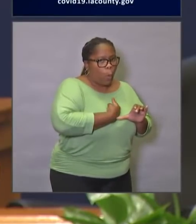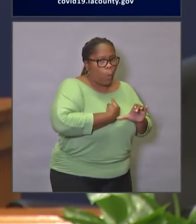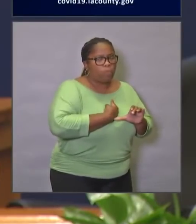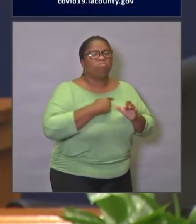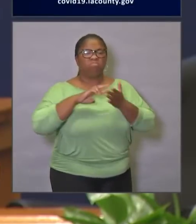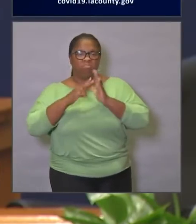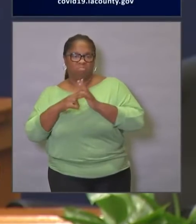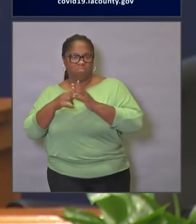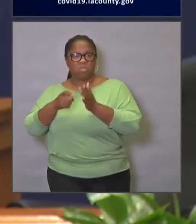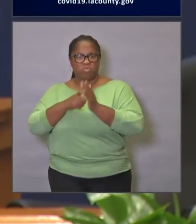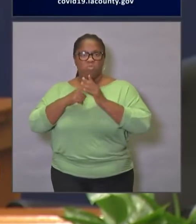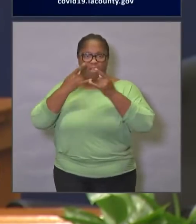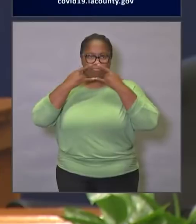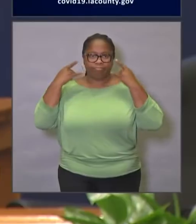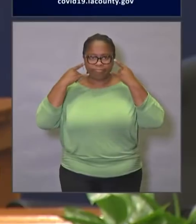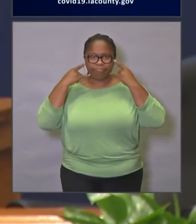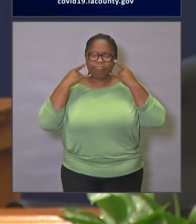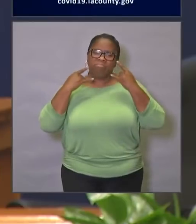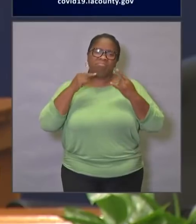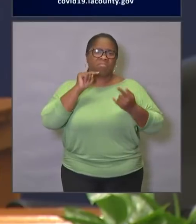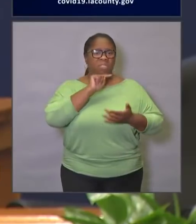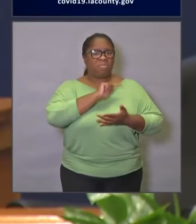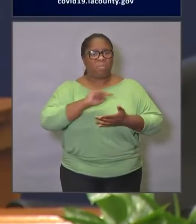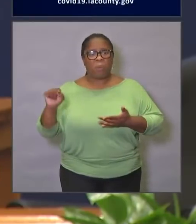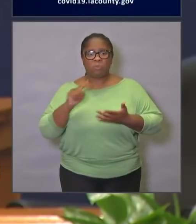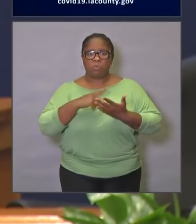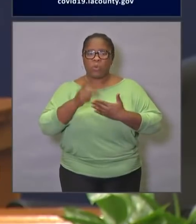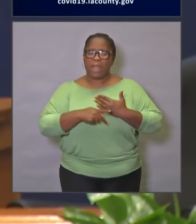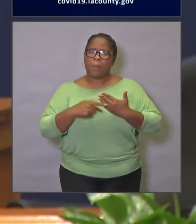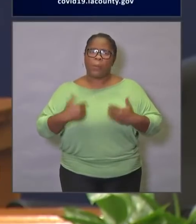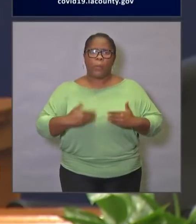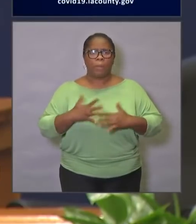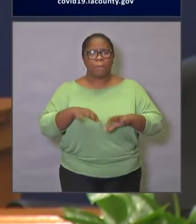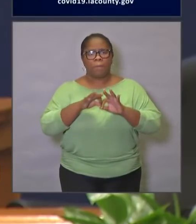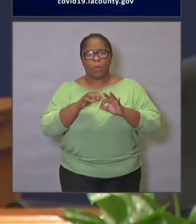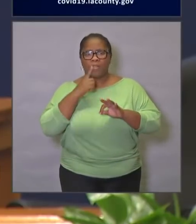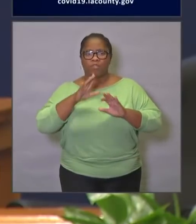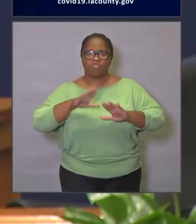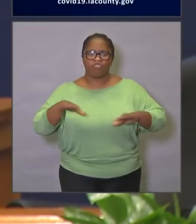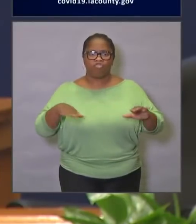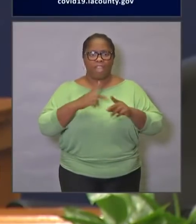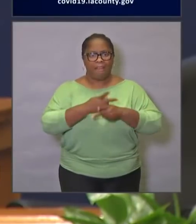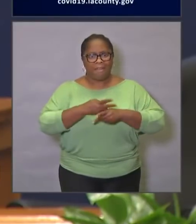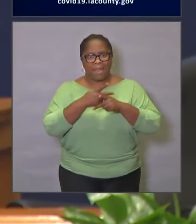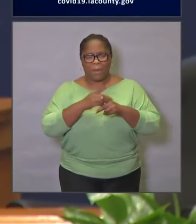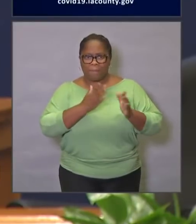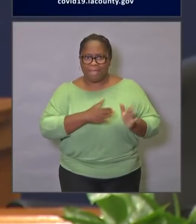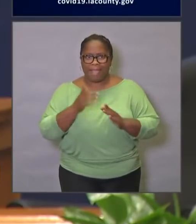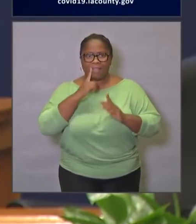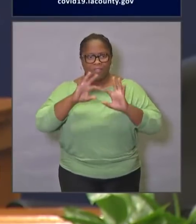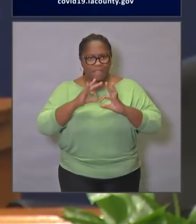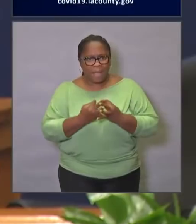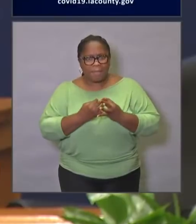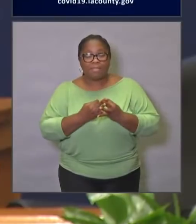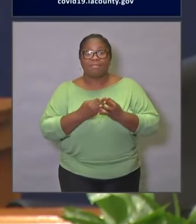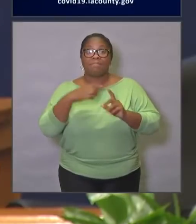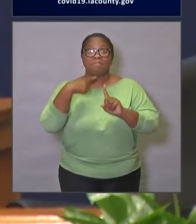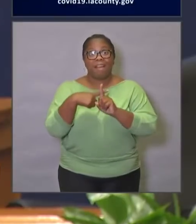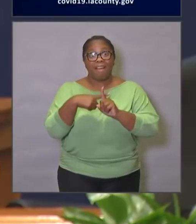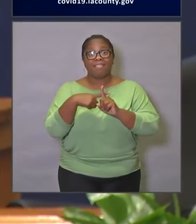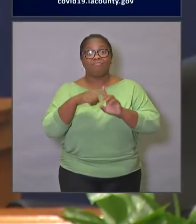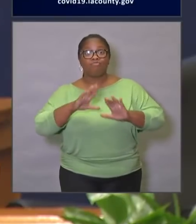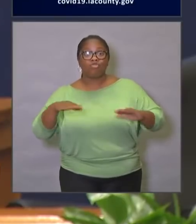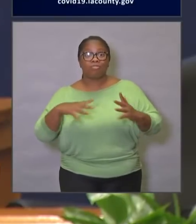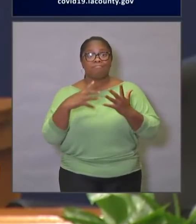these programs serve a crucial role in families' child care plans, and they offer an opportunity for children to spend time engaging in